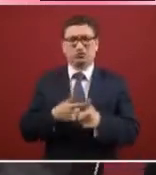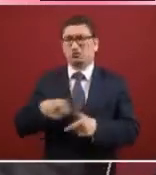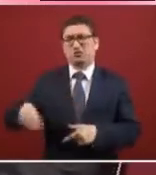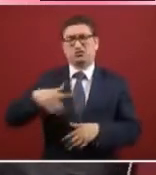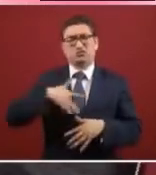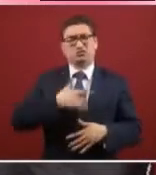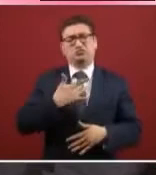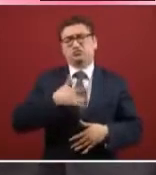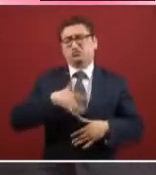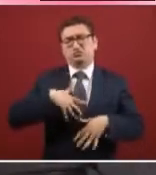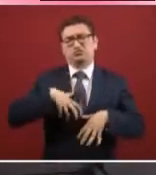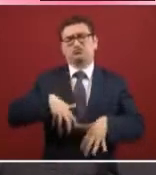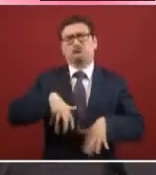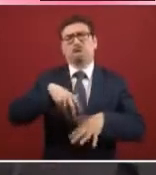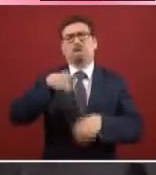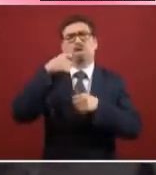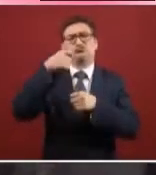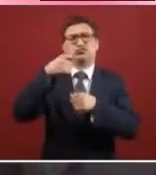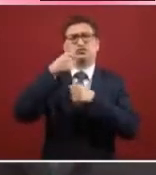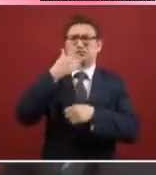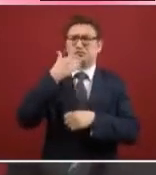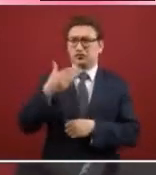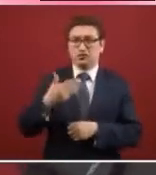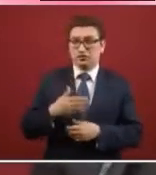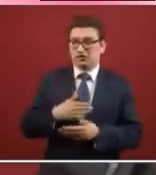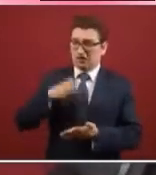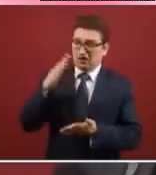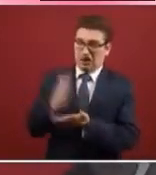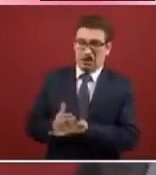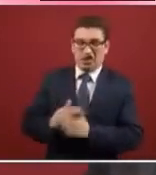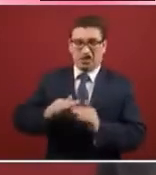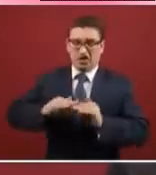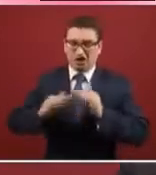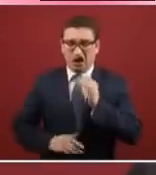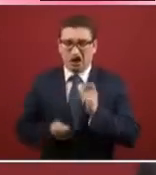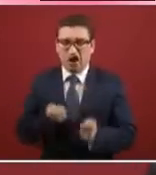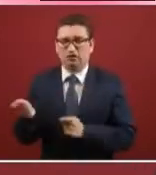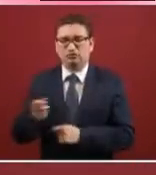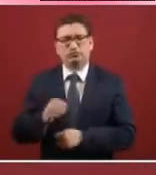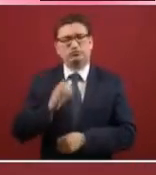and to cero manifest represión. With zero repression.